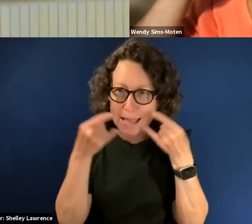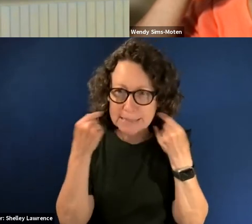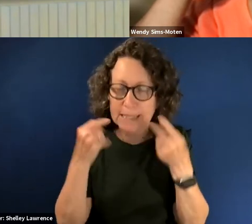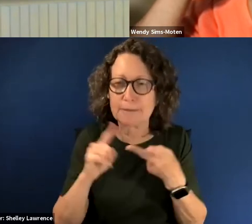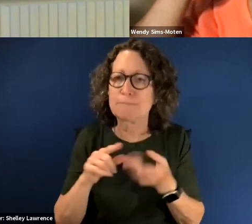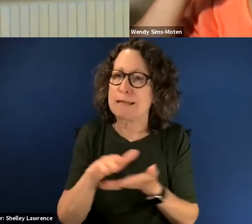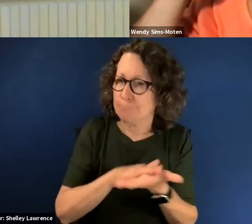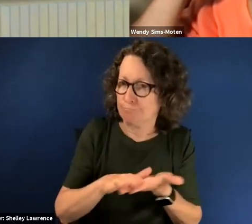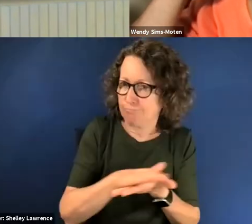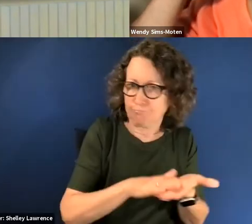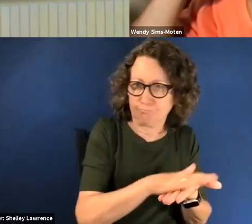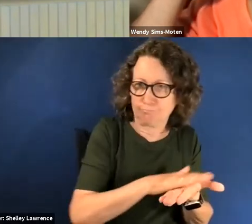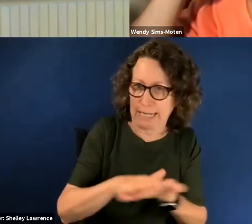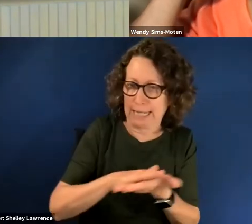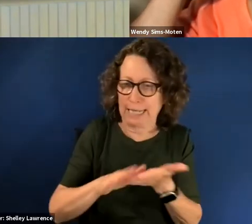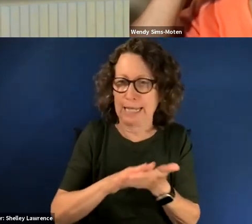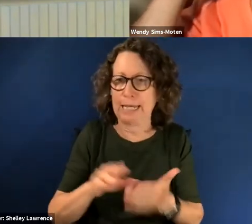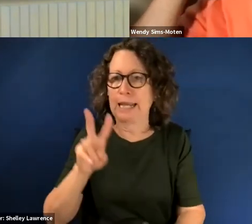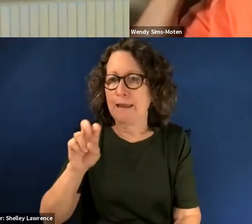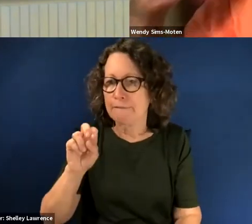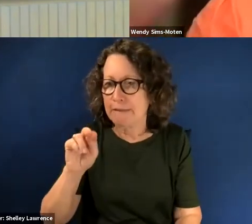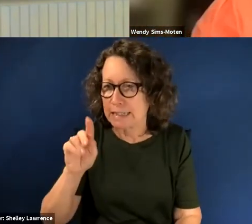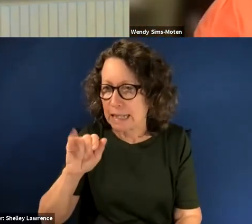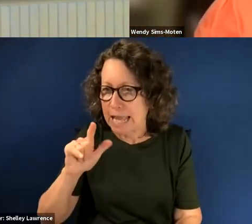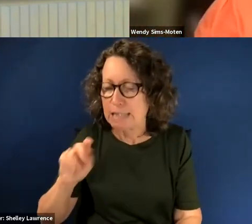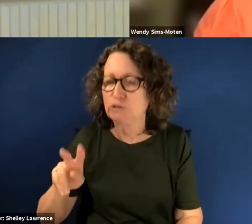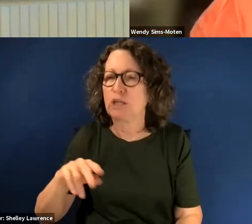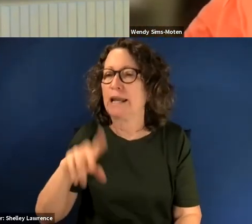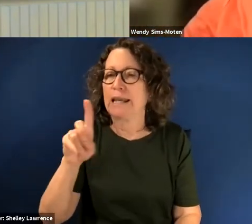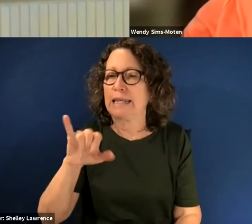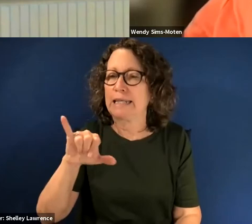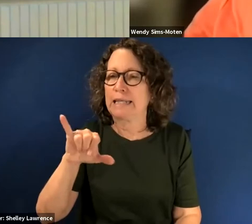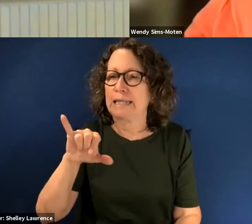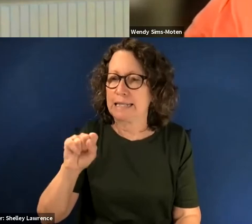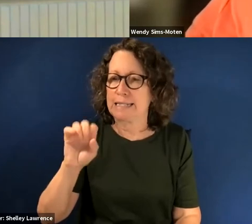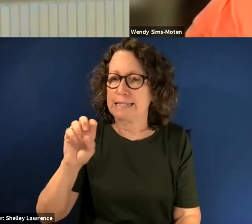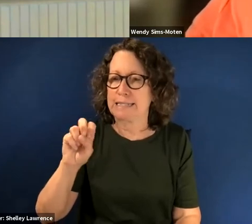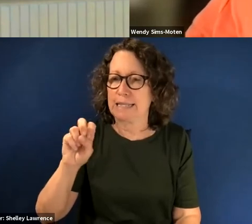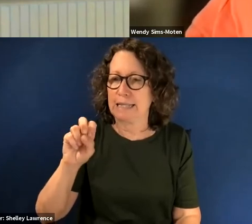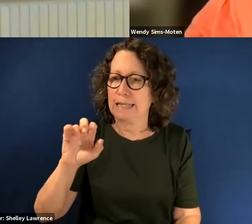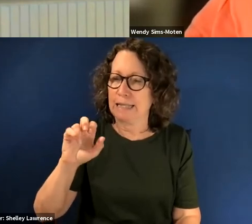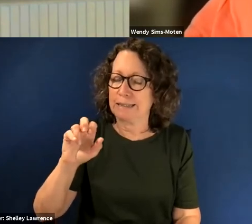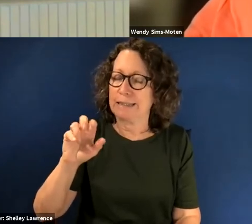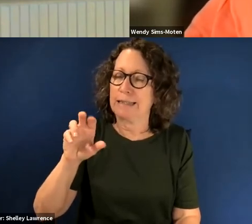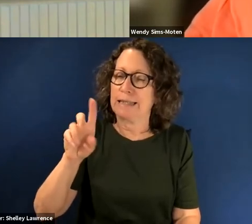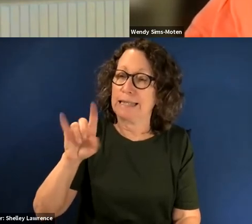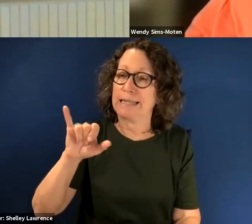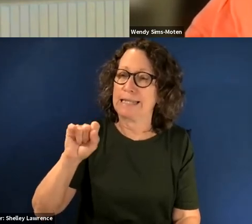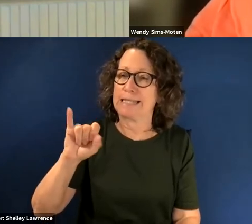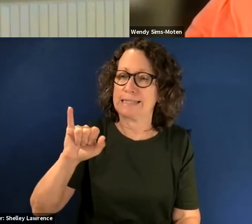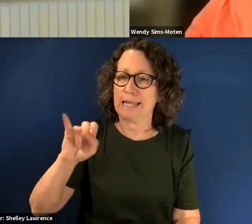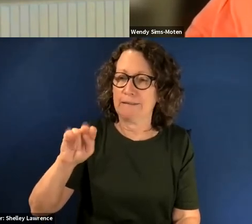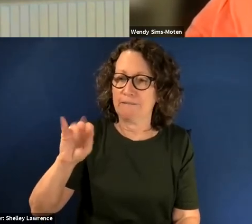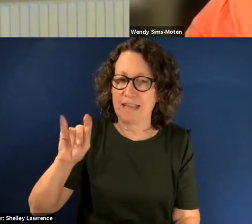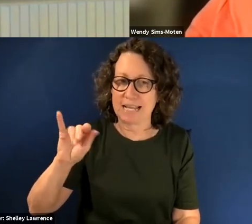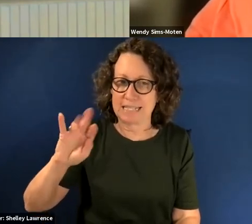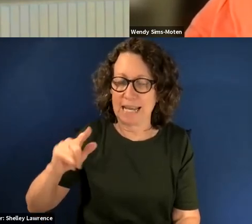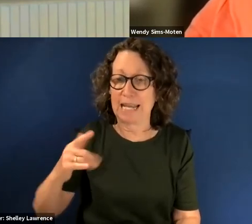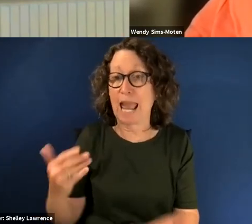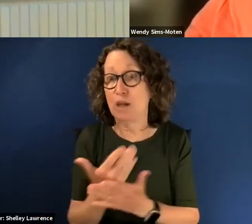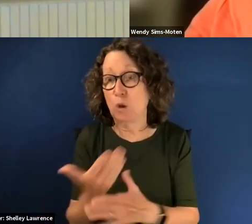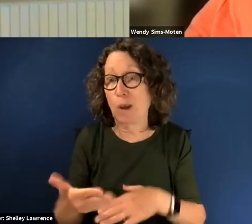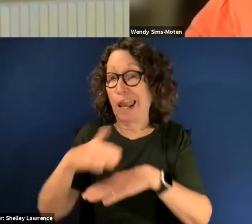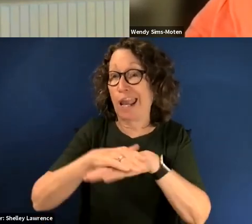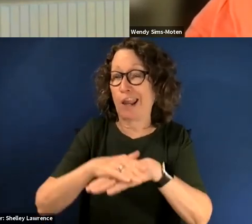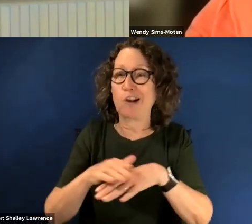hygiene, which is the cleaning, the ventilation, the disinfecting. In addition to that, of course, now is the new layer is